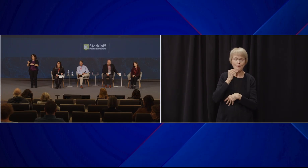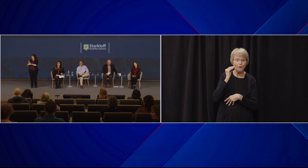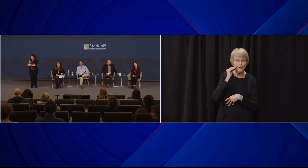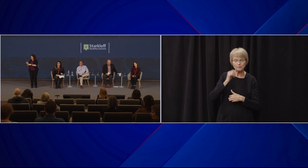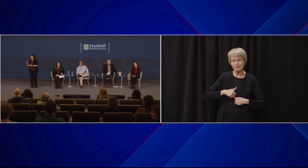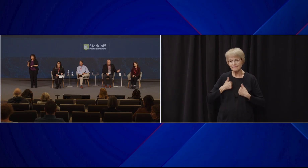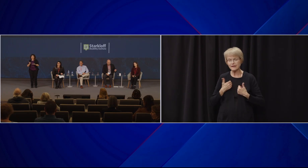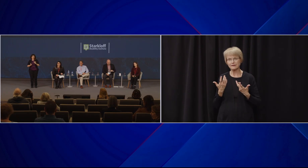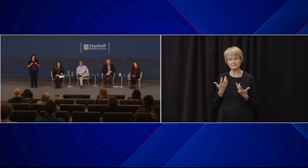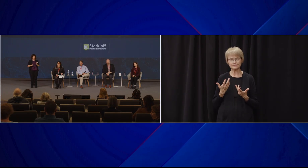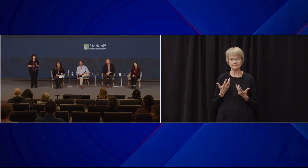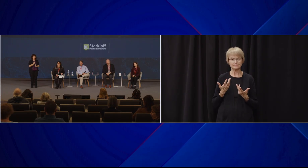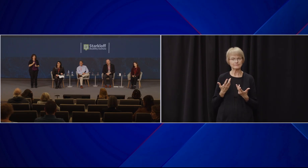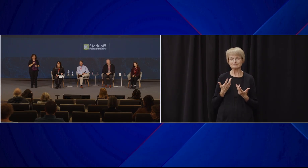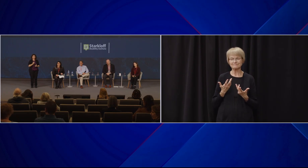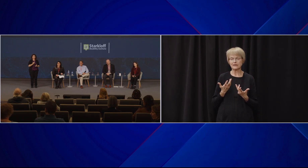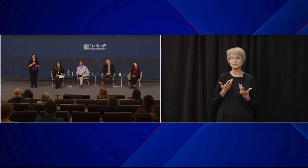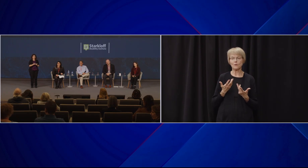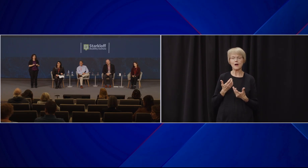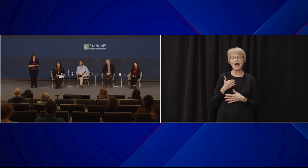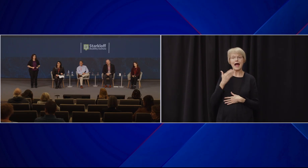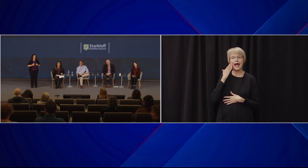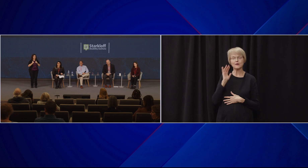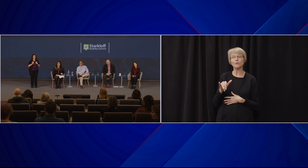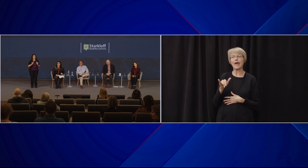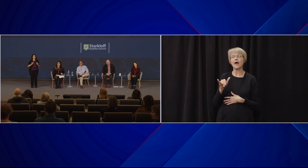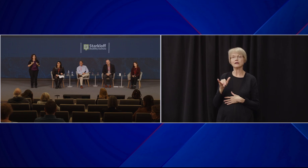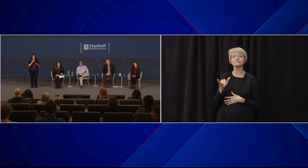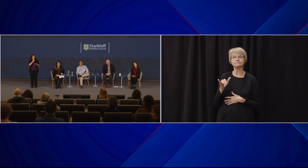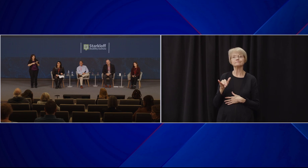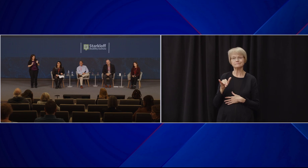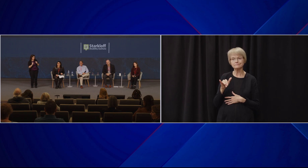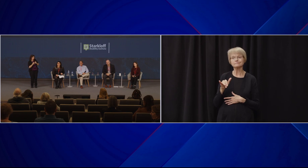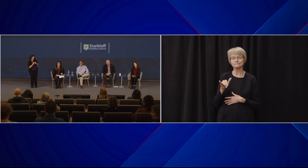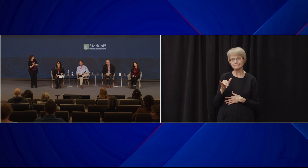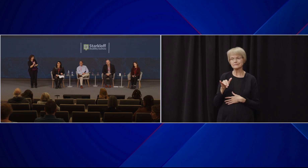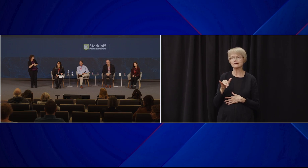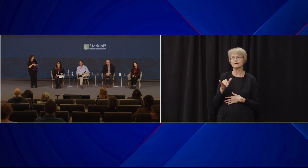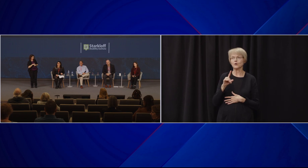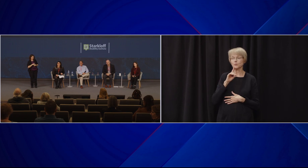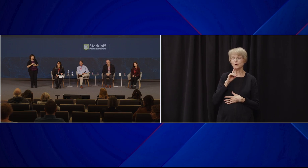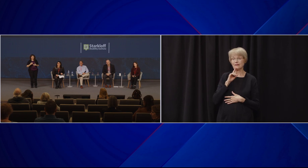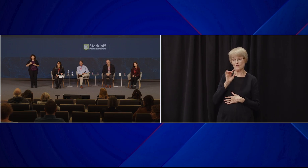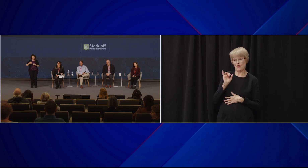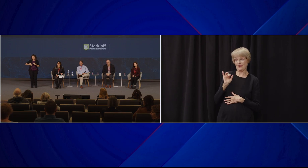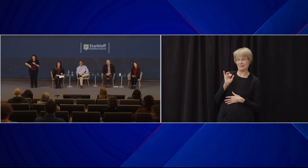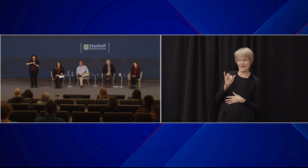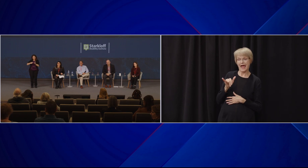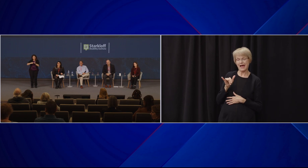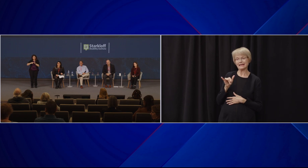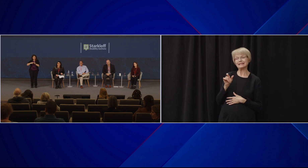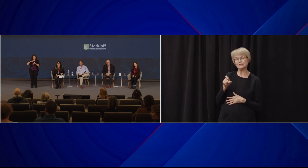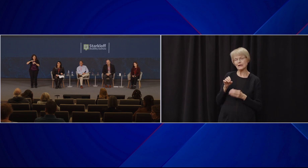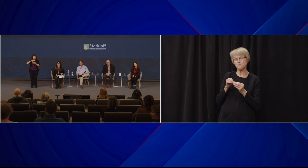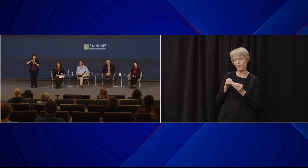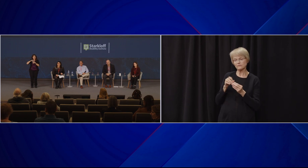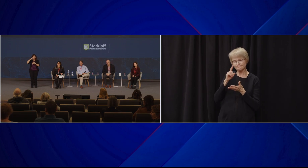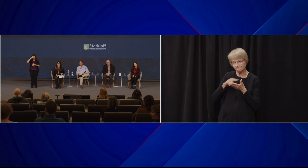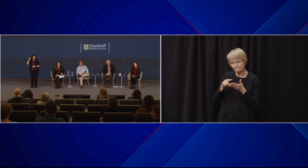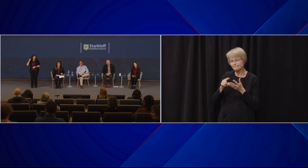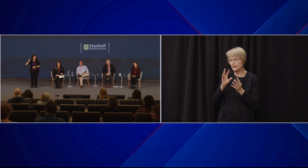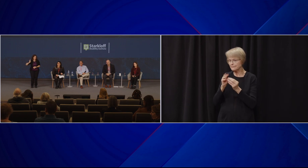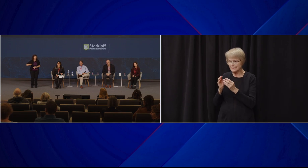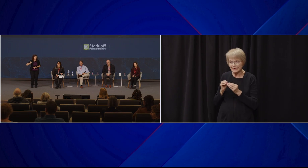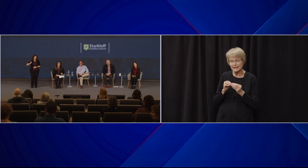any challenges, or because I know there are additional steps taken or meetings may be had to maybe make sure